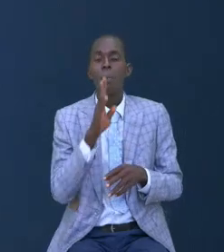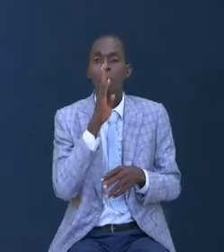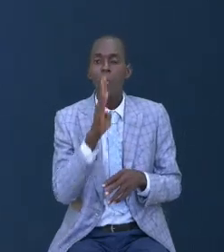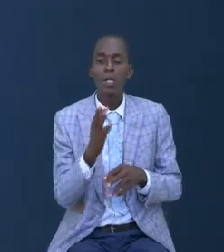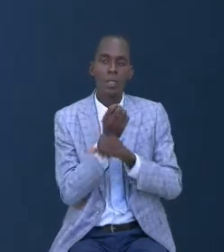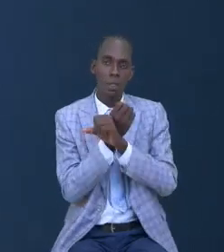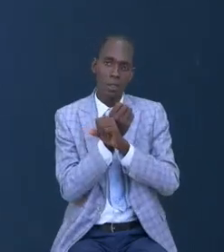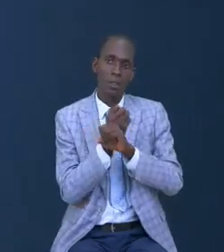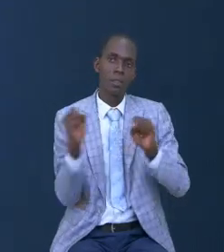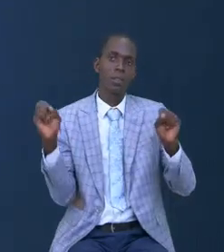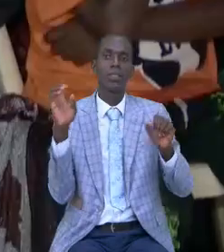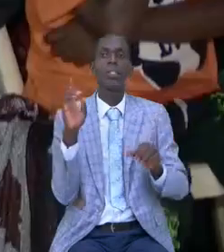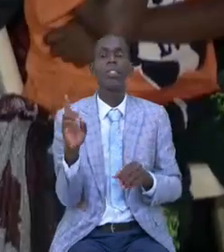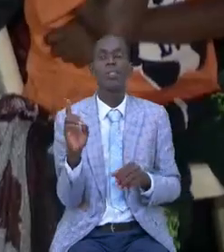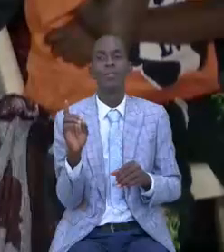be,